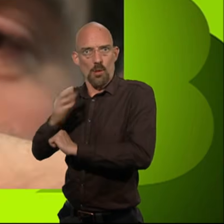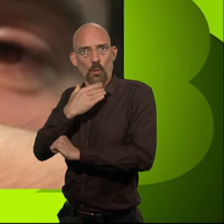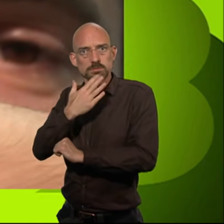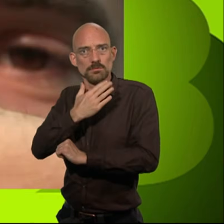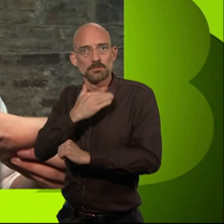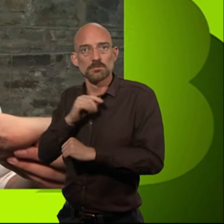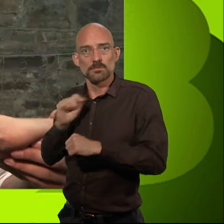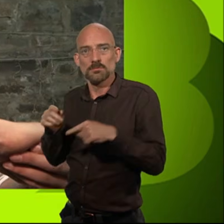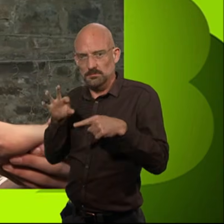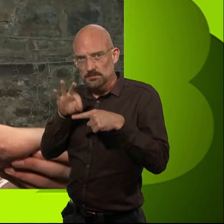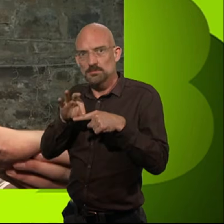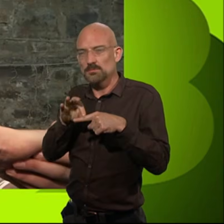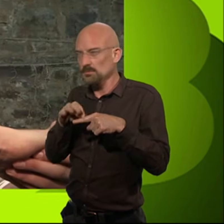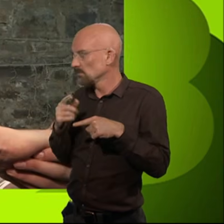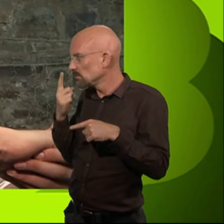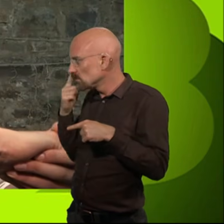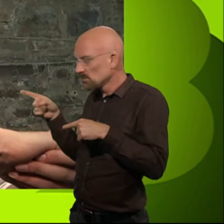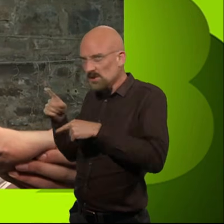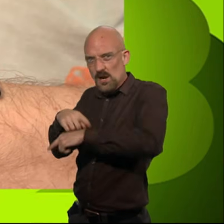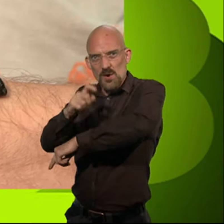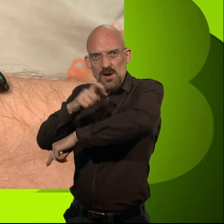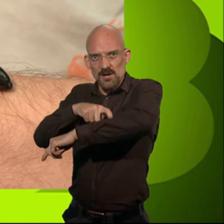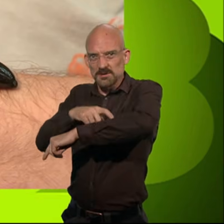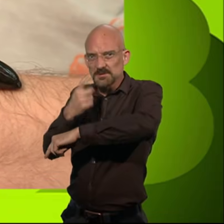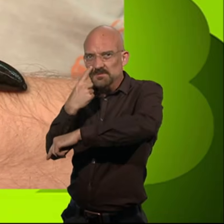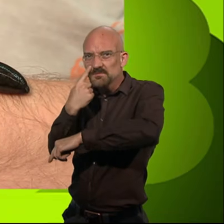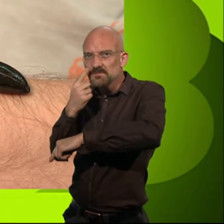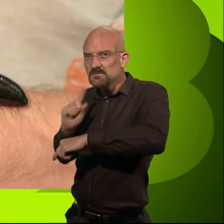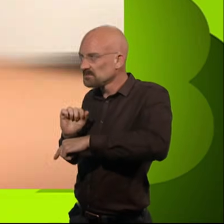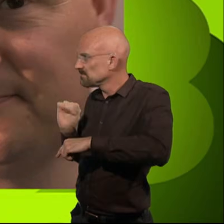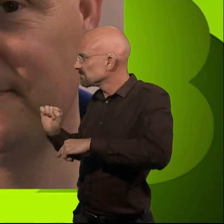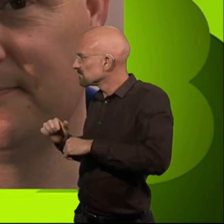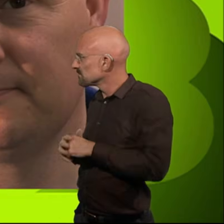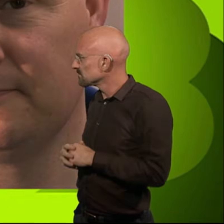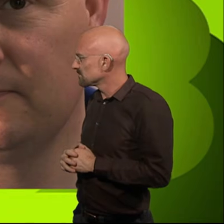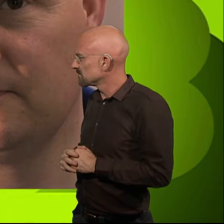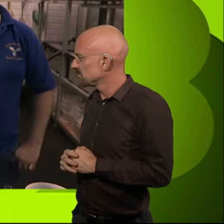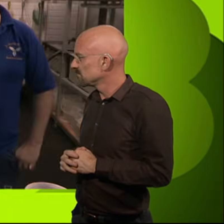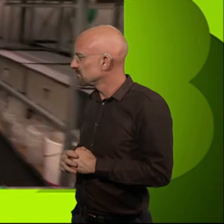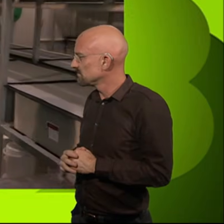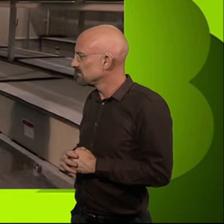So while this one has a good feed on me, let's go and meet some more.